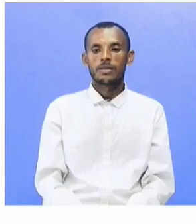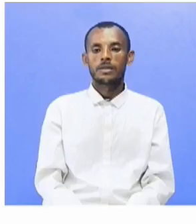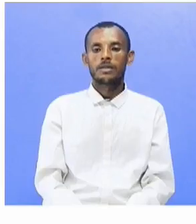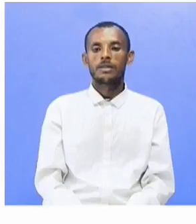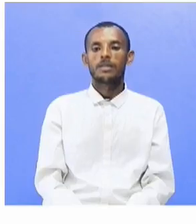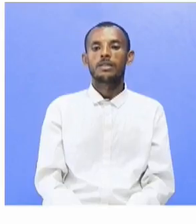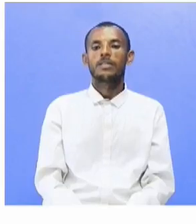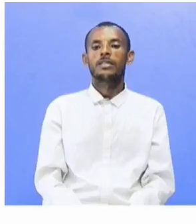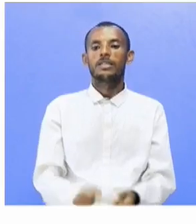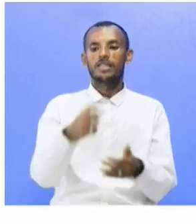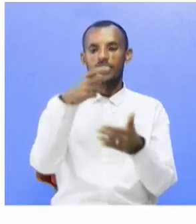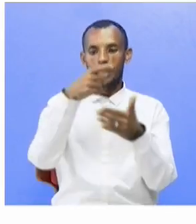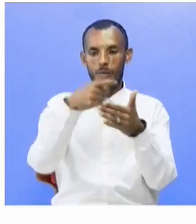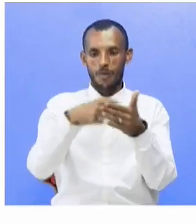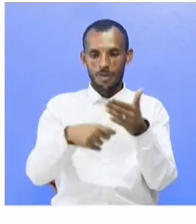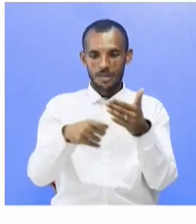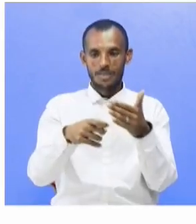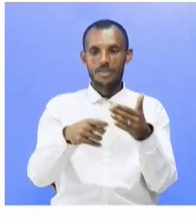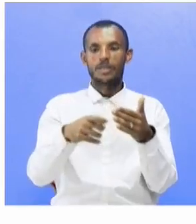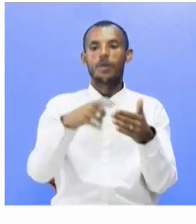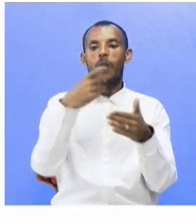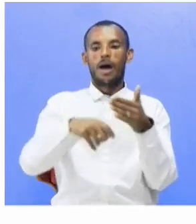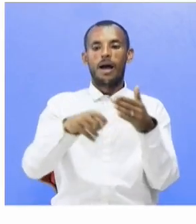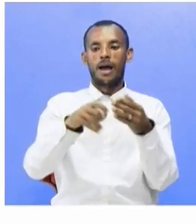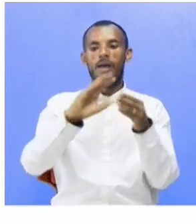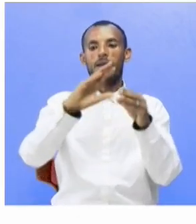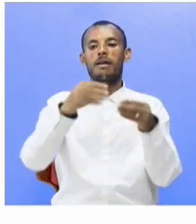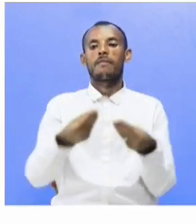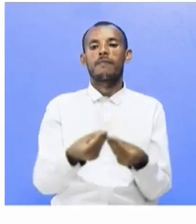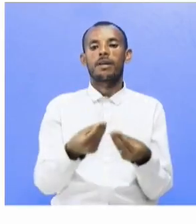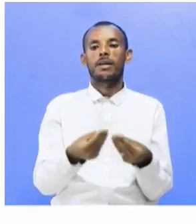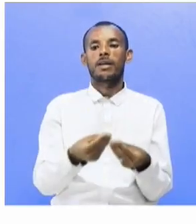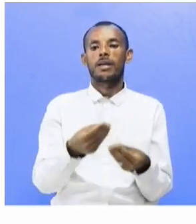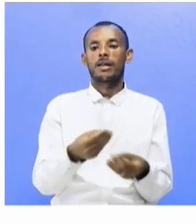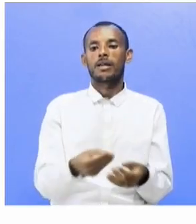the cost price is given. The cost price is